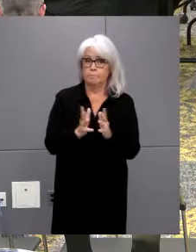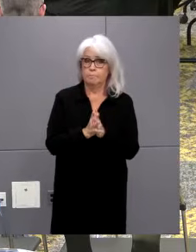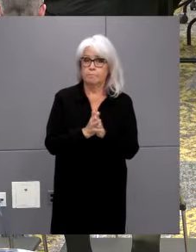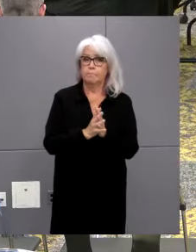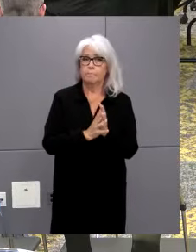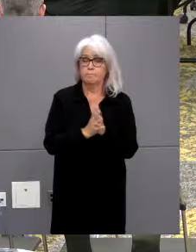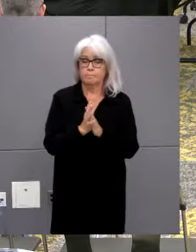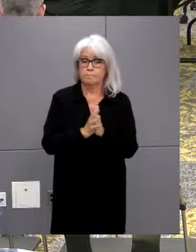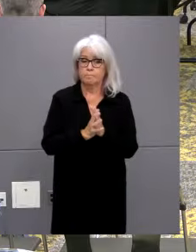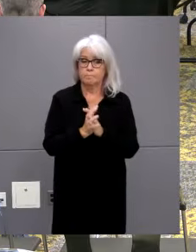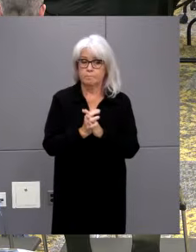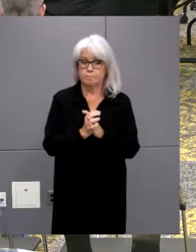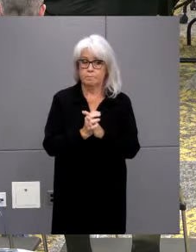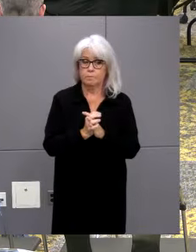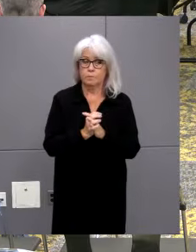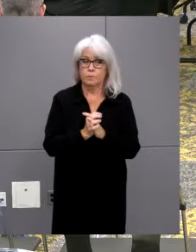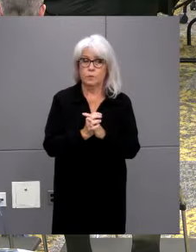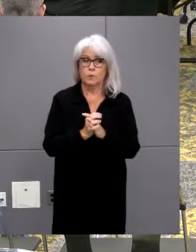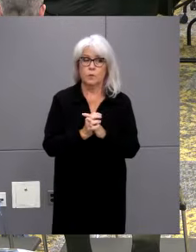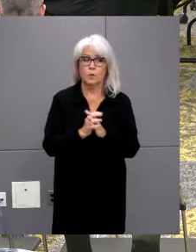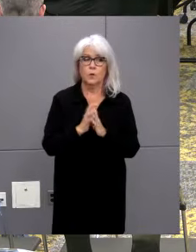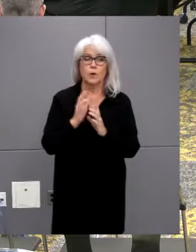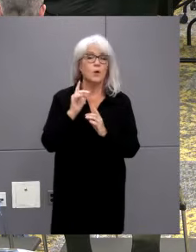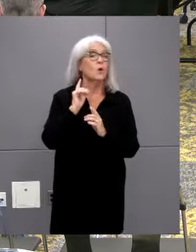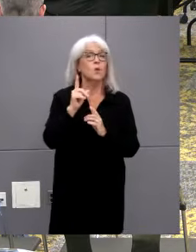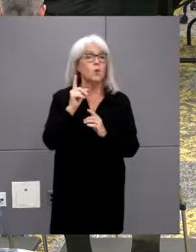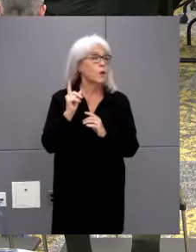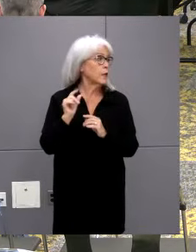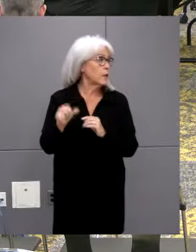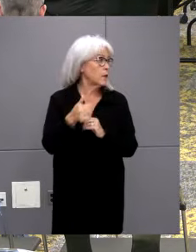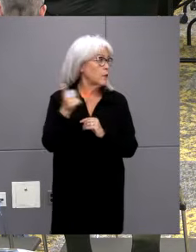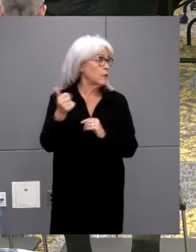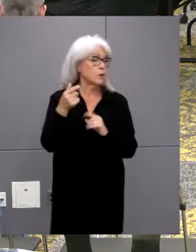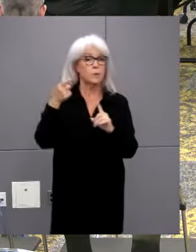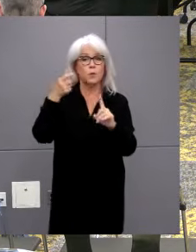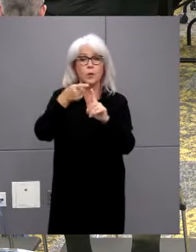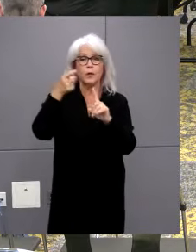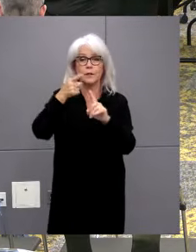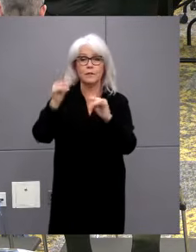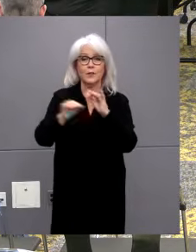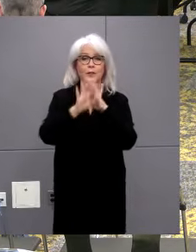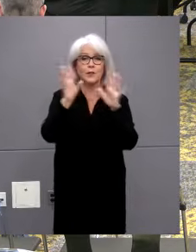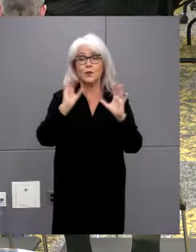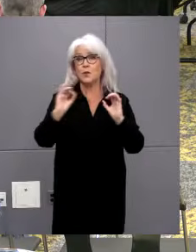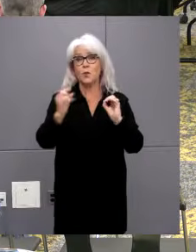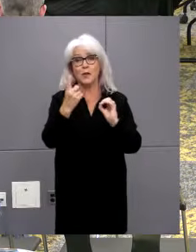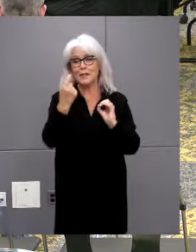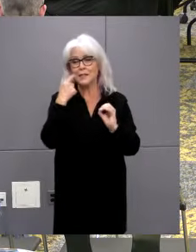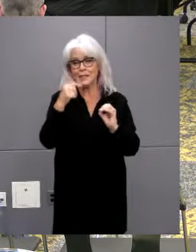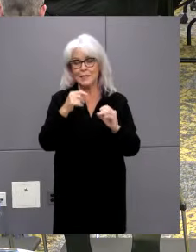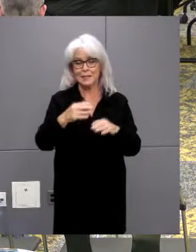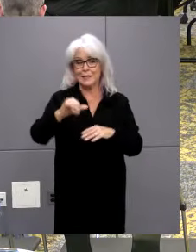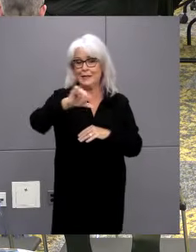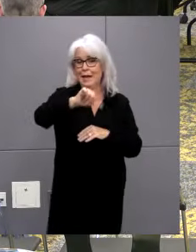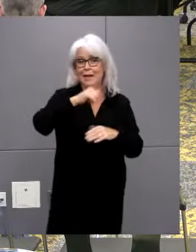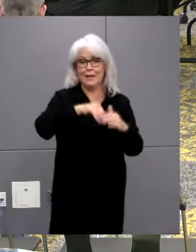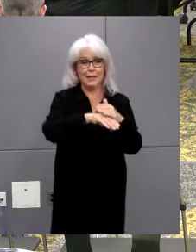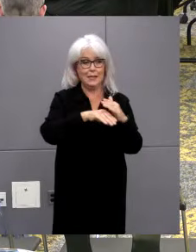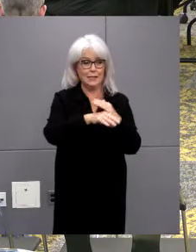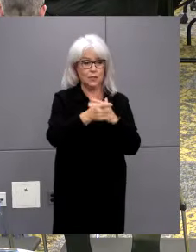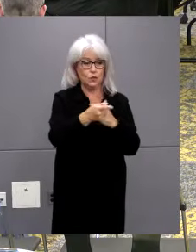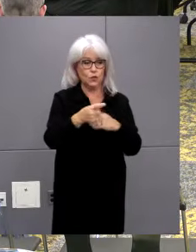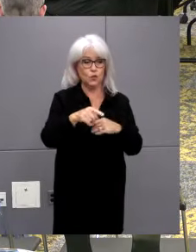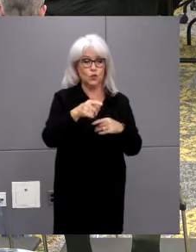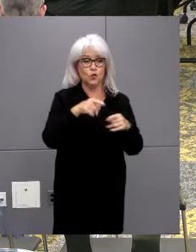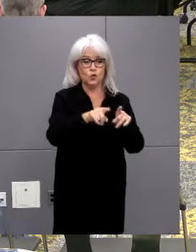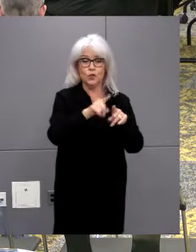yes, go ahead. And then just one more point of clarification. No one's denied access, because there is, during business